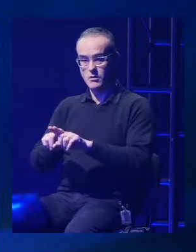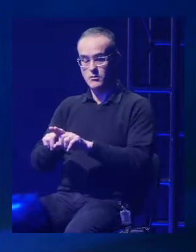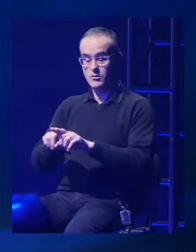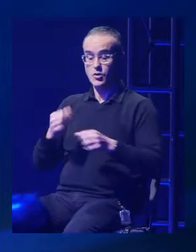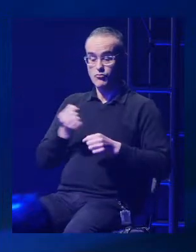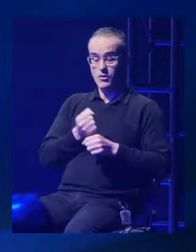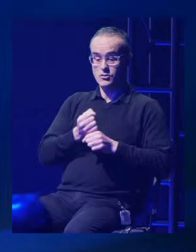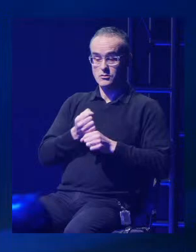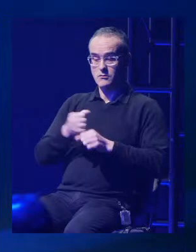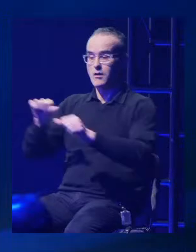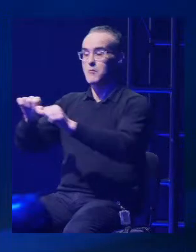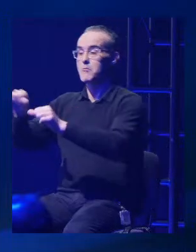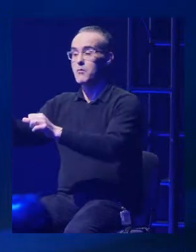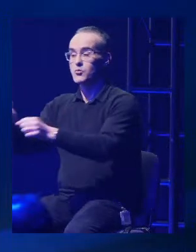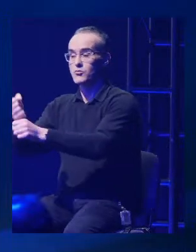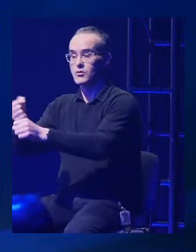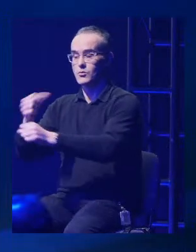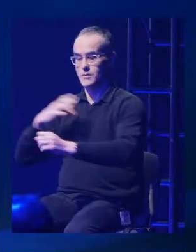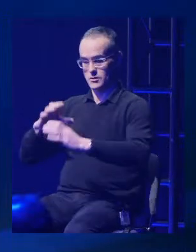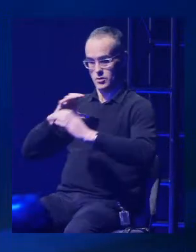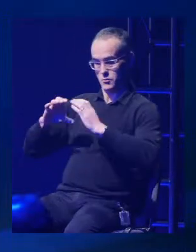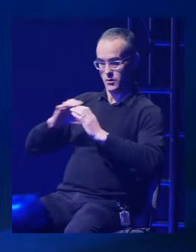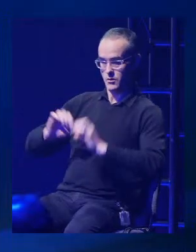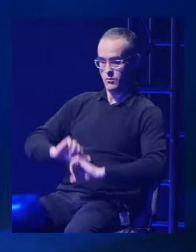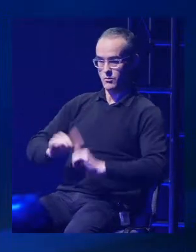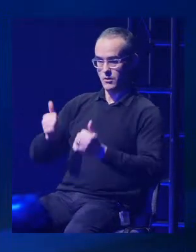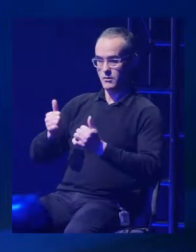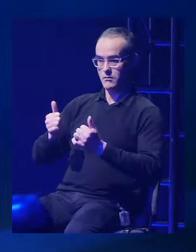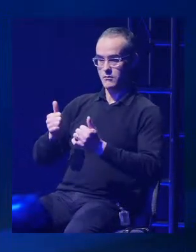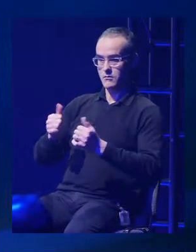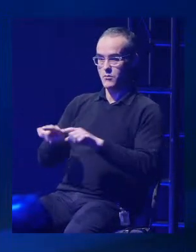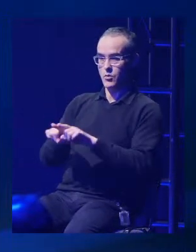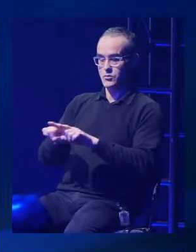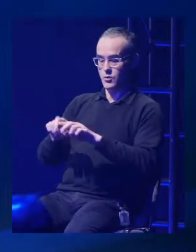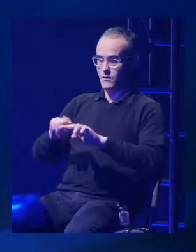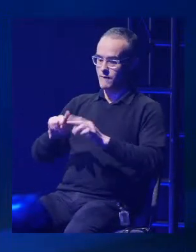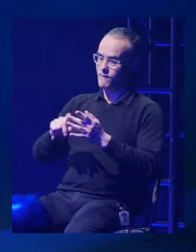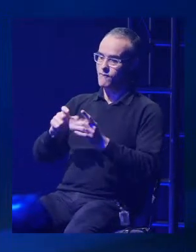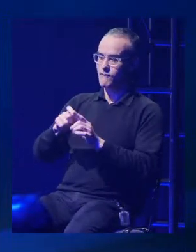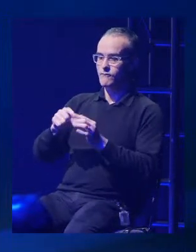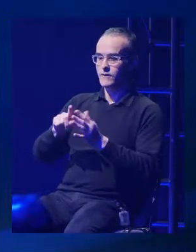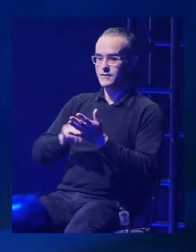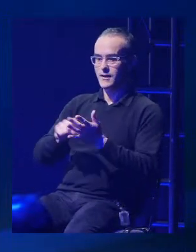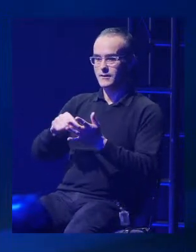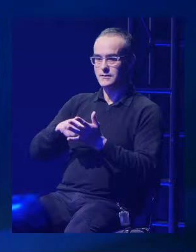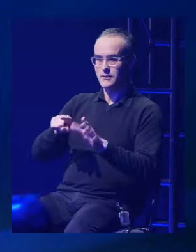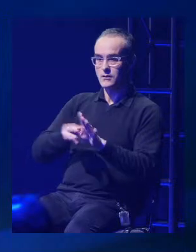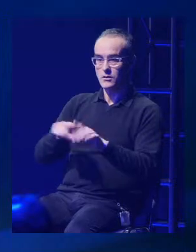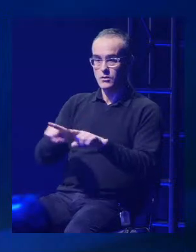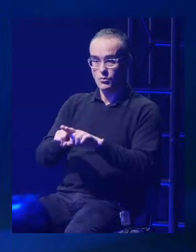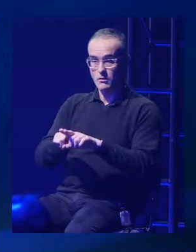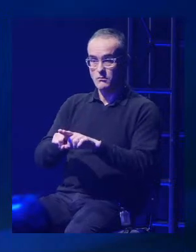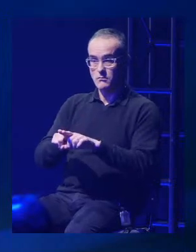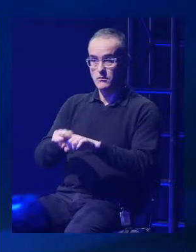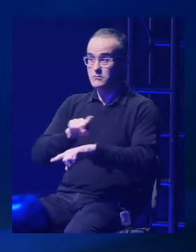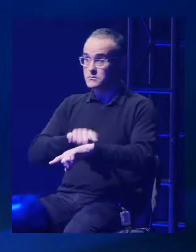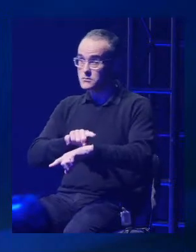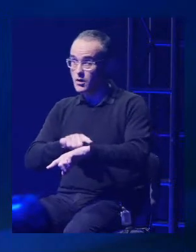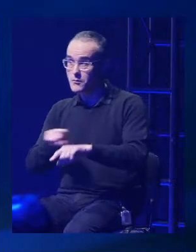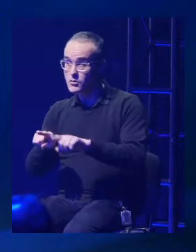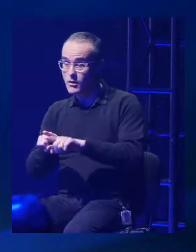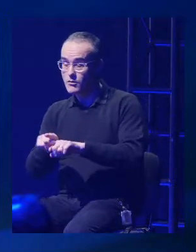and post. And of course, maintaining fidelity is also very, very important. And time, once again, efficiency, time, these are going to